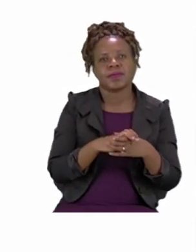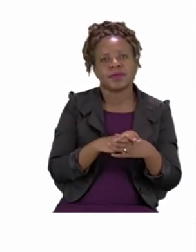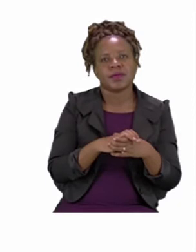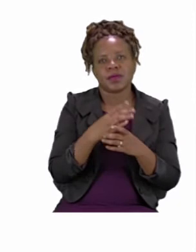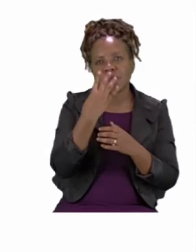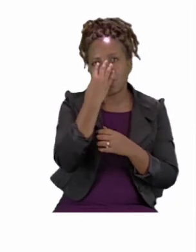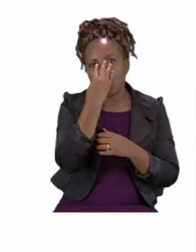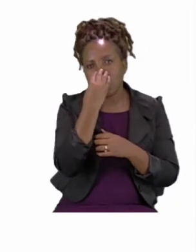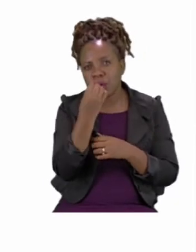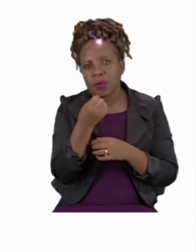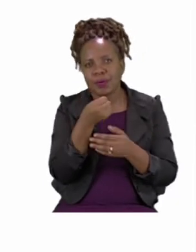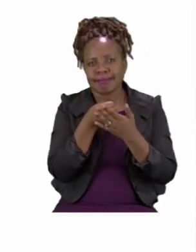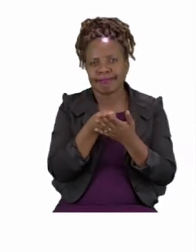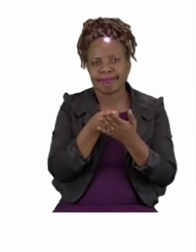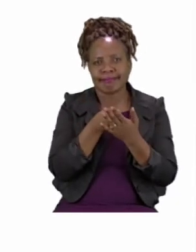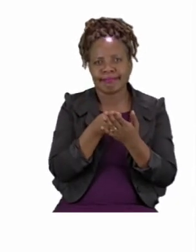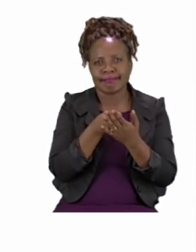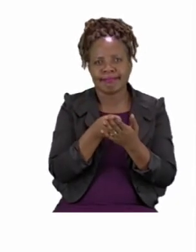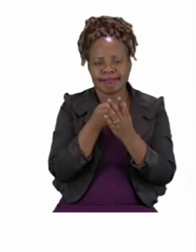the little pig.